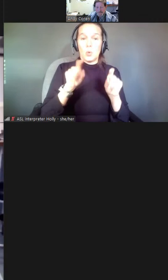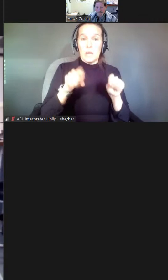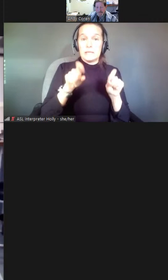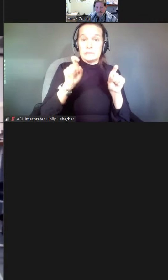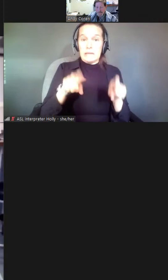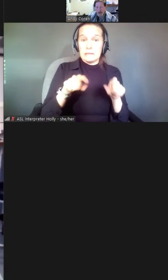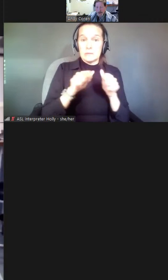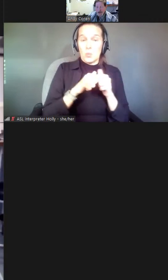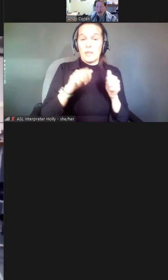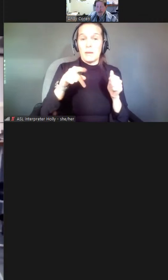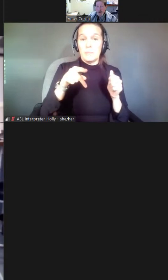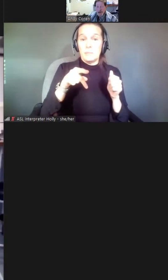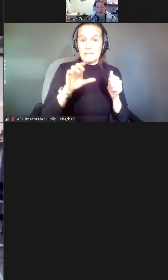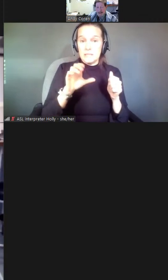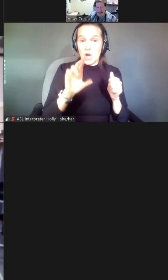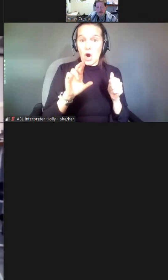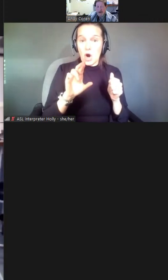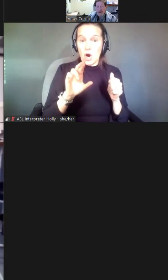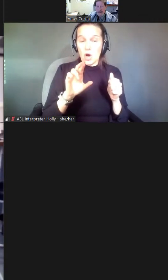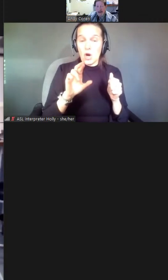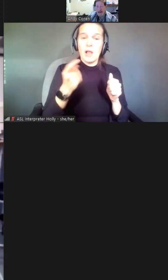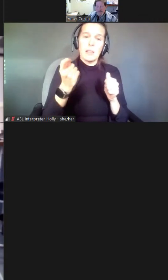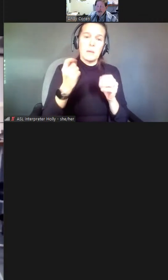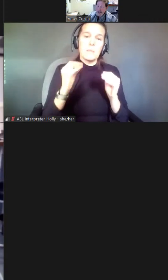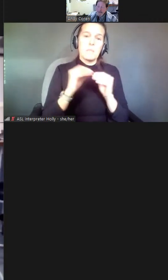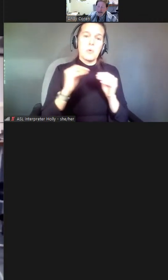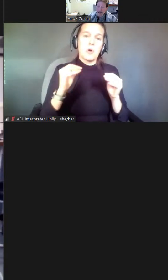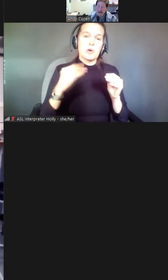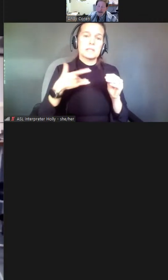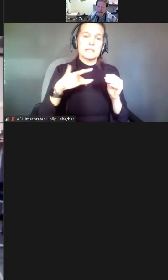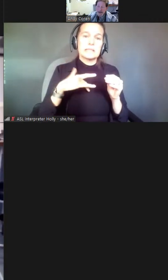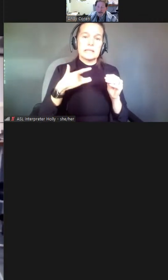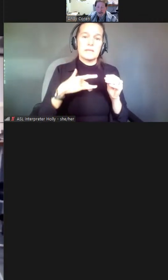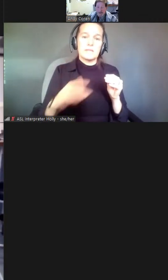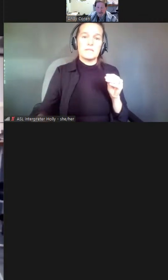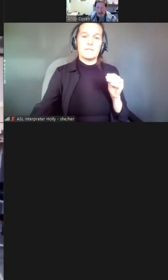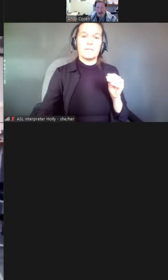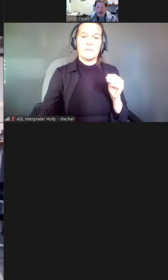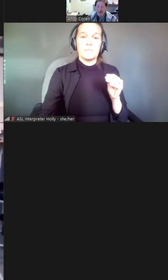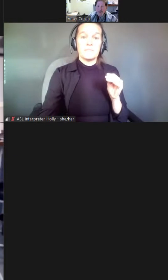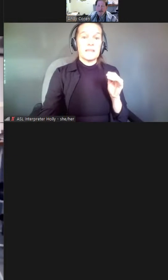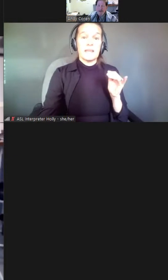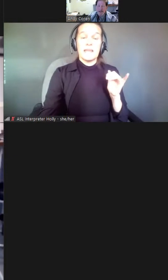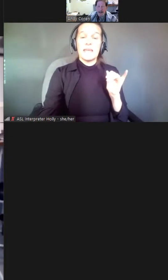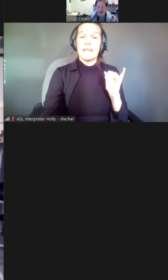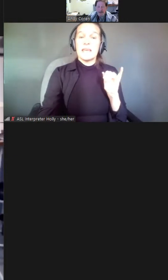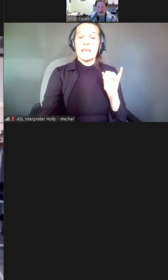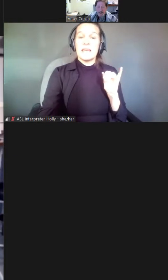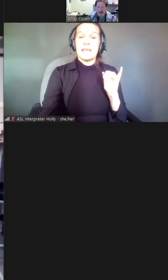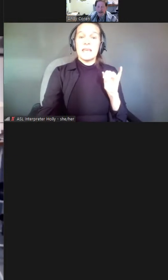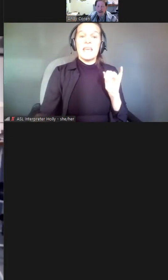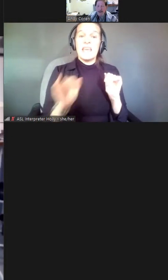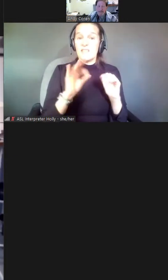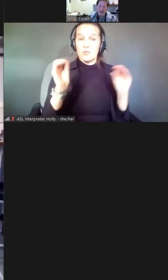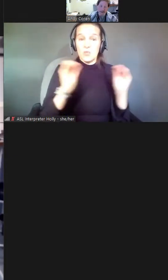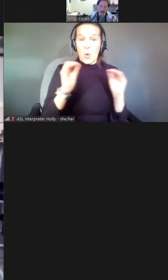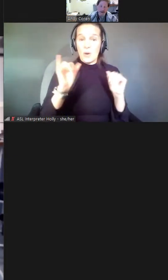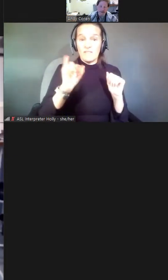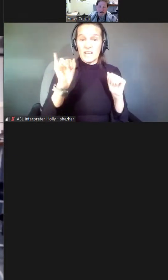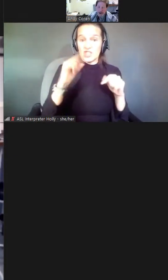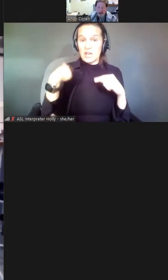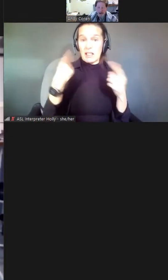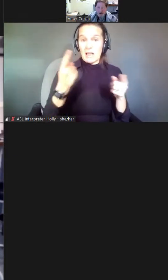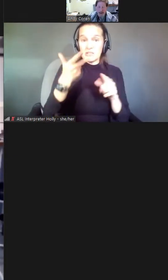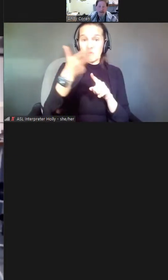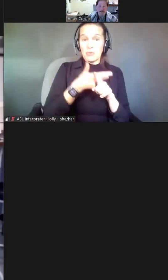PCR, which is a little more sensitive. And if you haven't had another infection within the last 3 months, a PCR